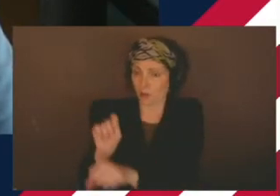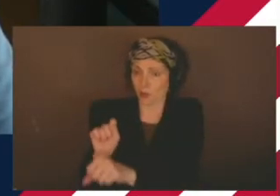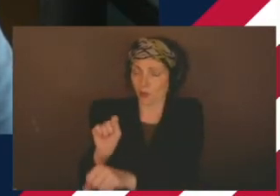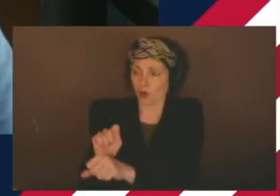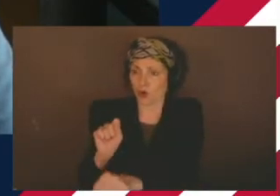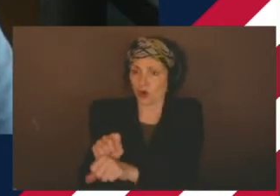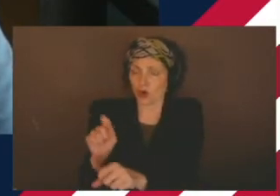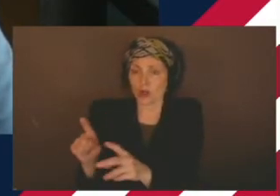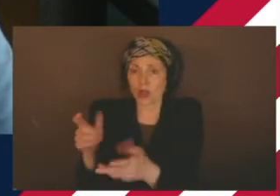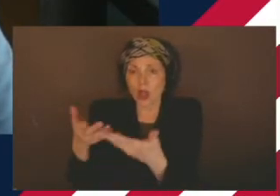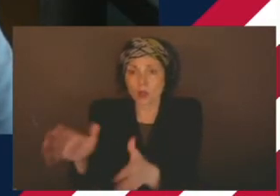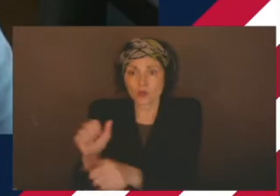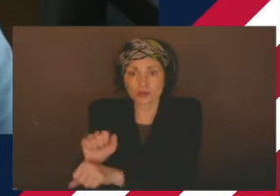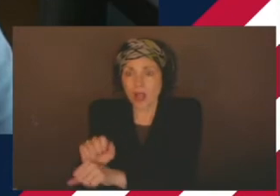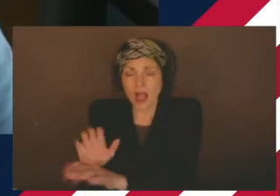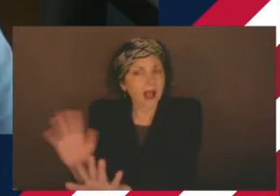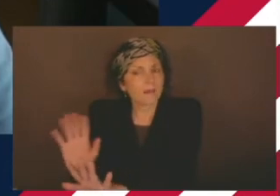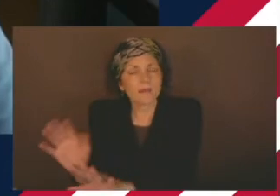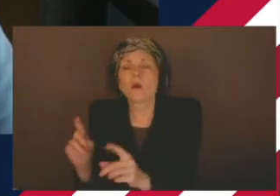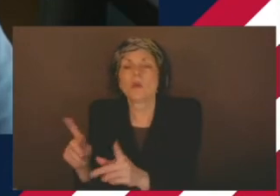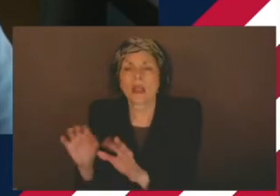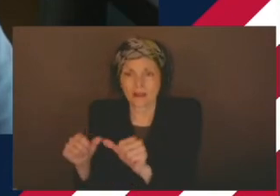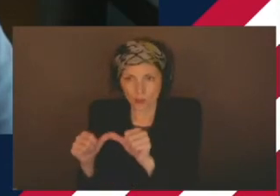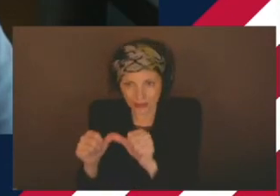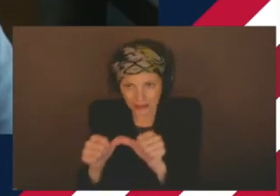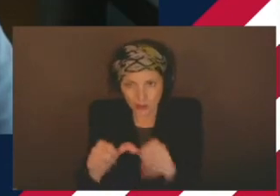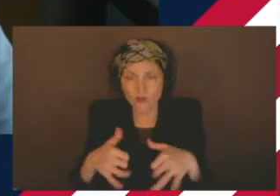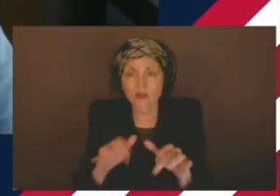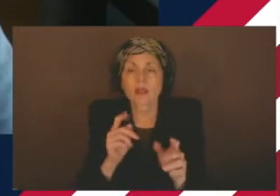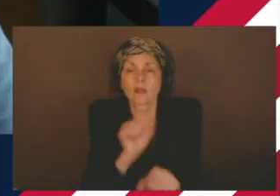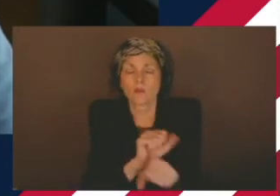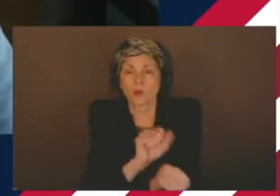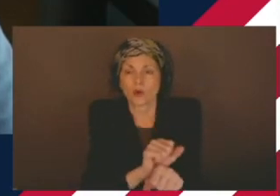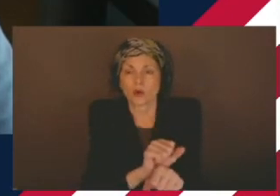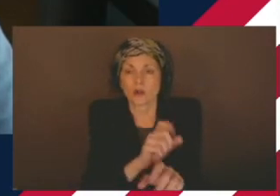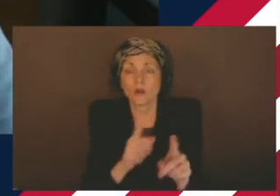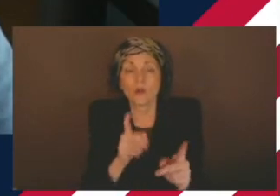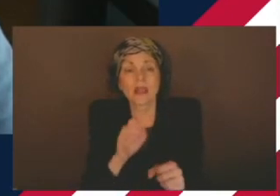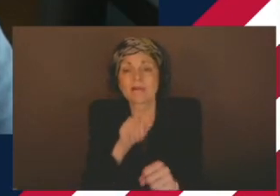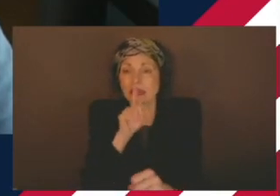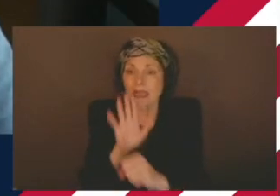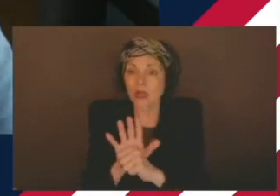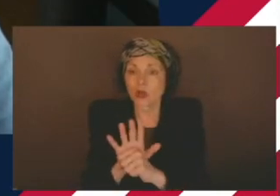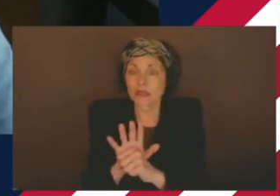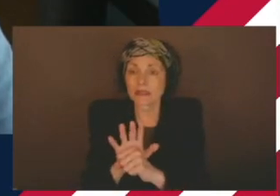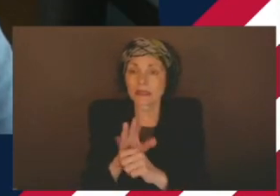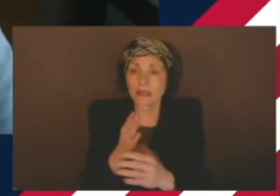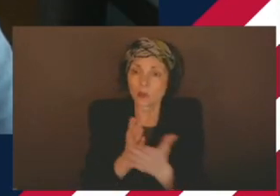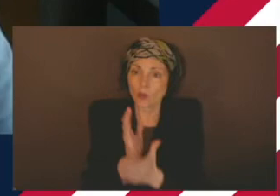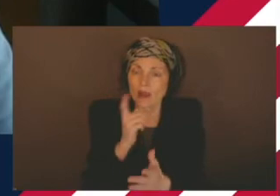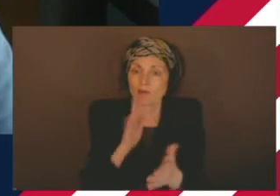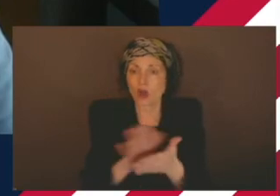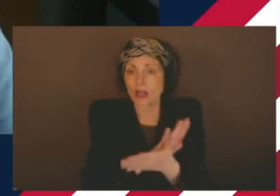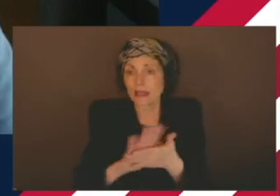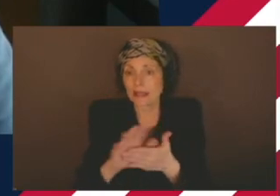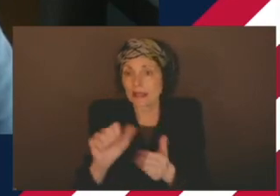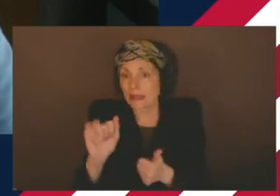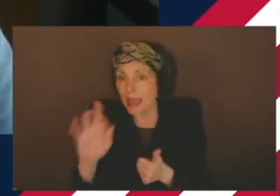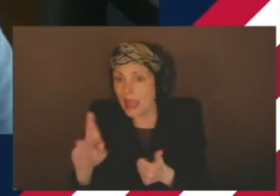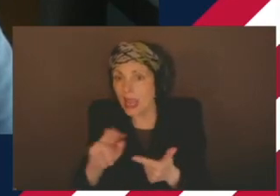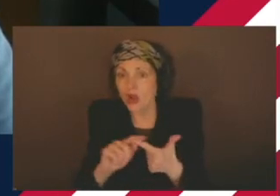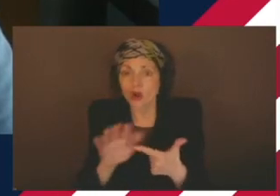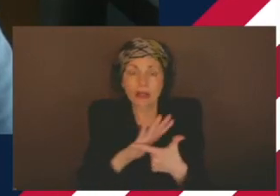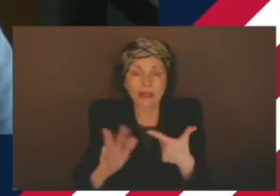by the climate crisis and their communities. We should guarantee the right to clean air, water, and drinking water as fundamental human rights, ban